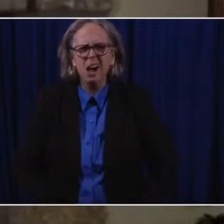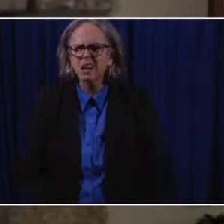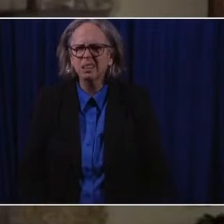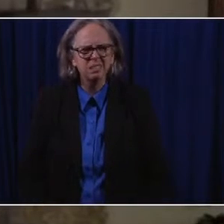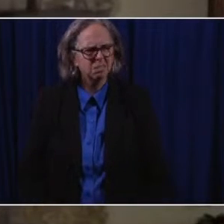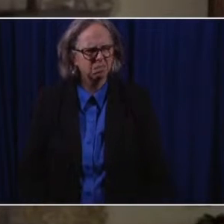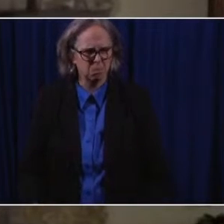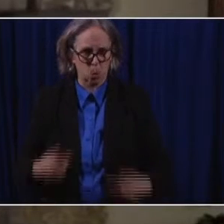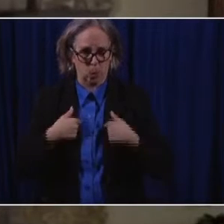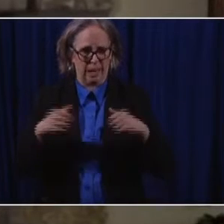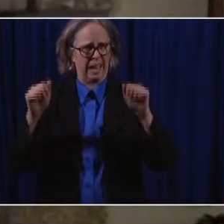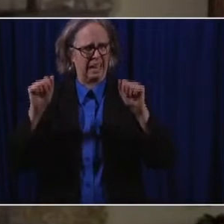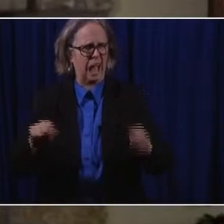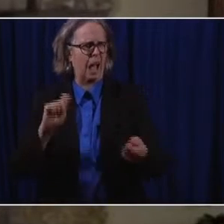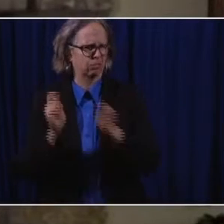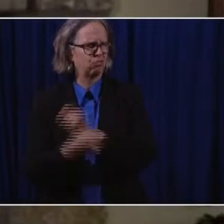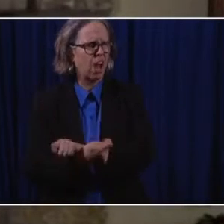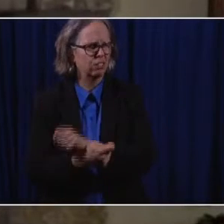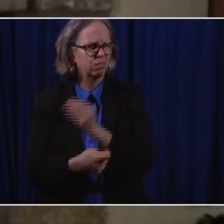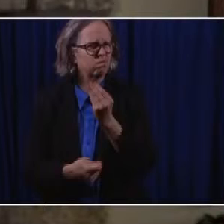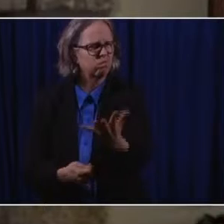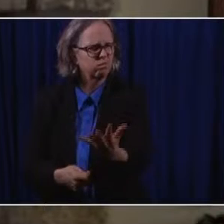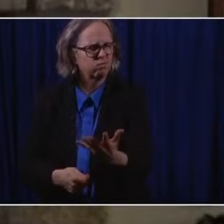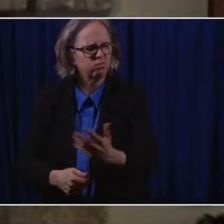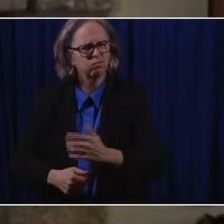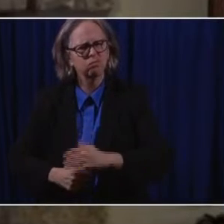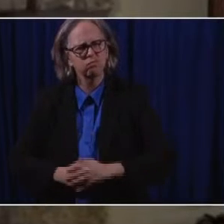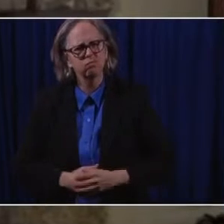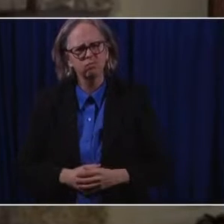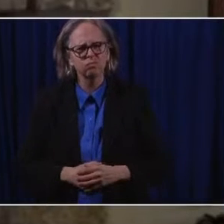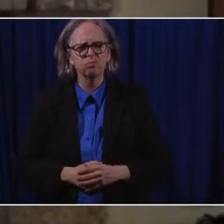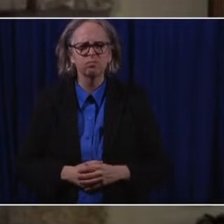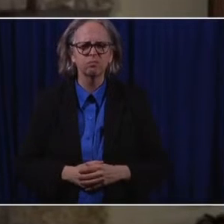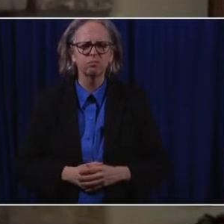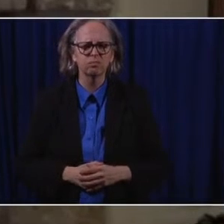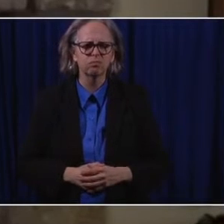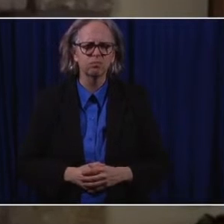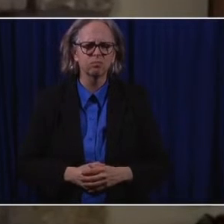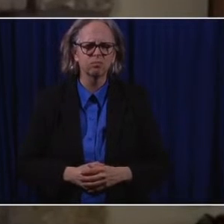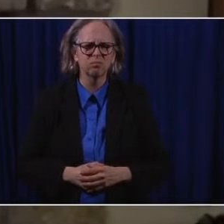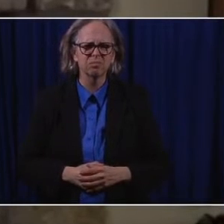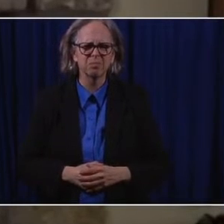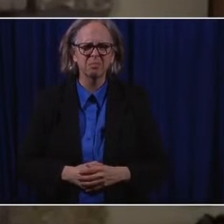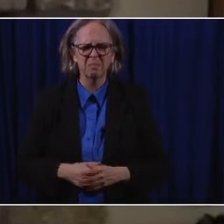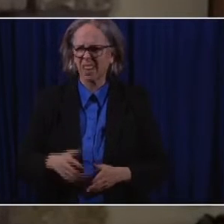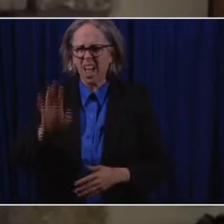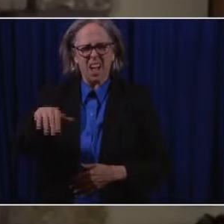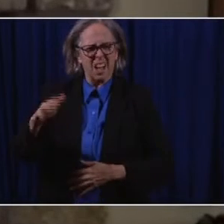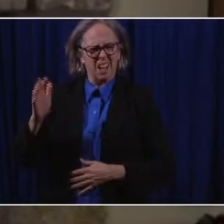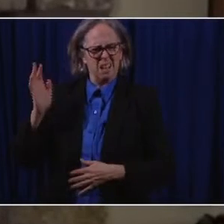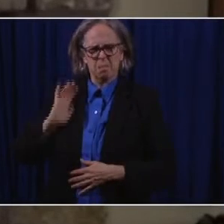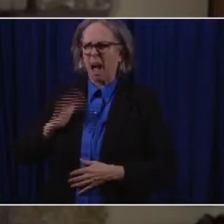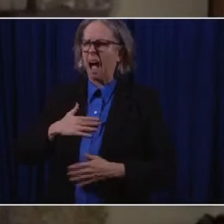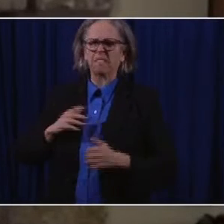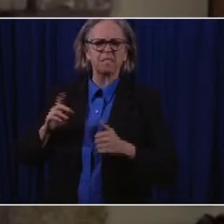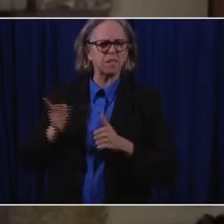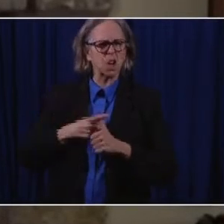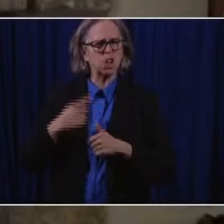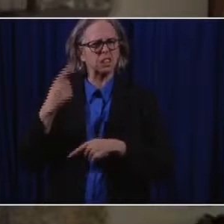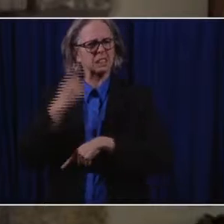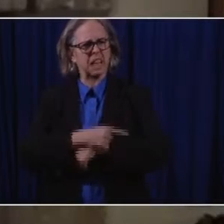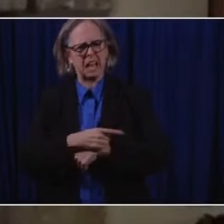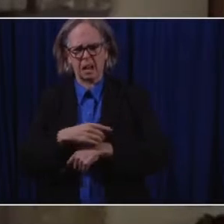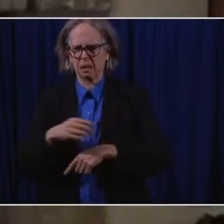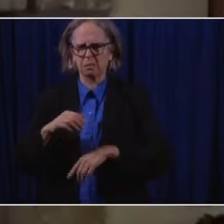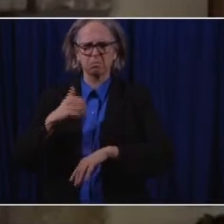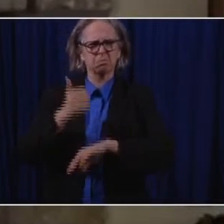We can change it. Since my first full day in office, when we created the Home Visiting Advisory Committee,